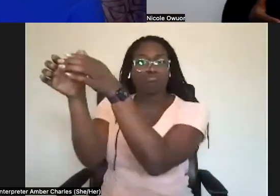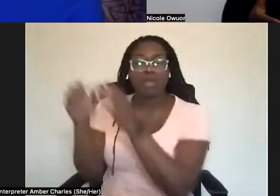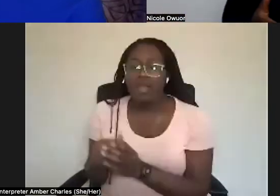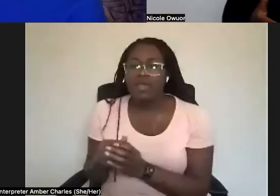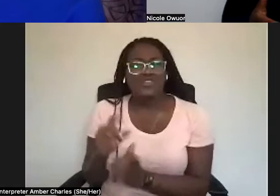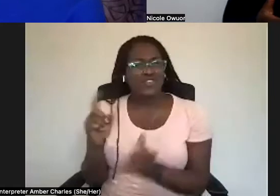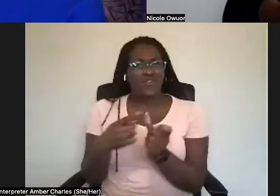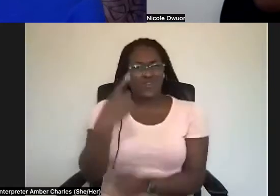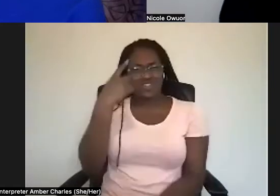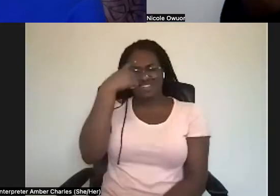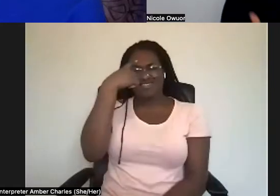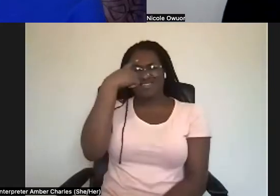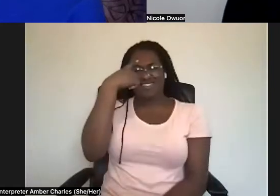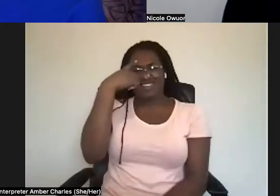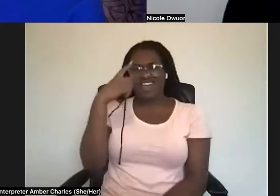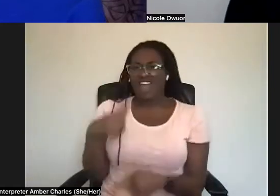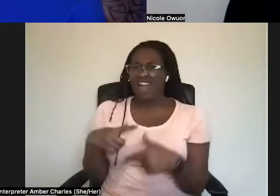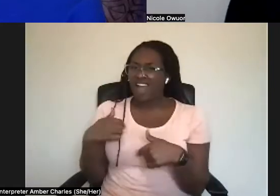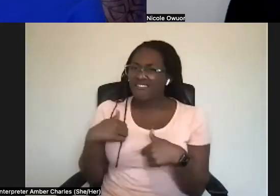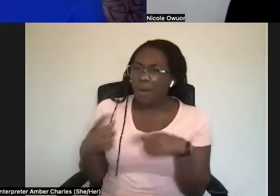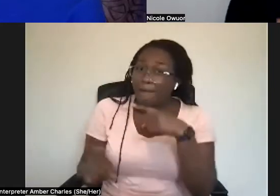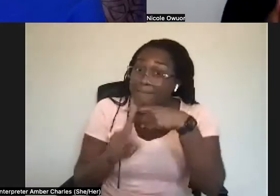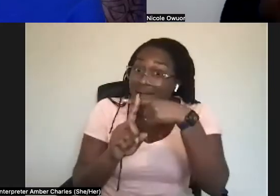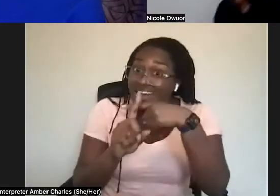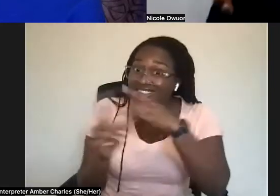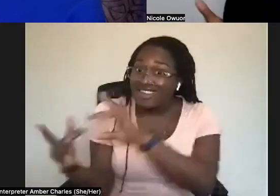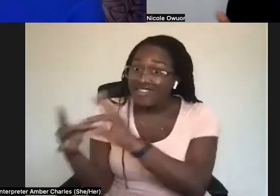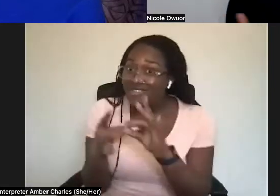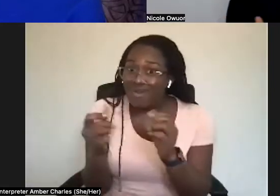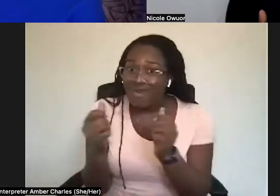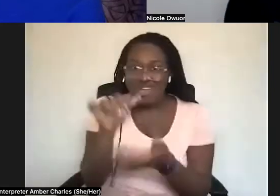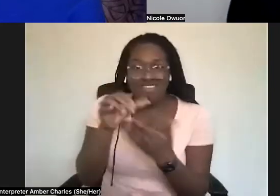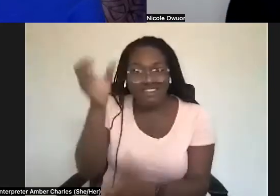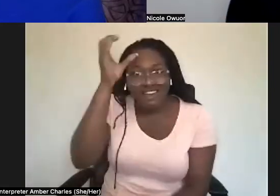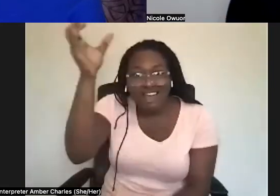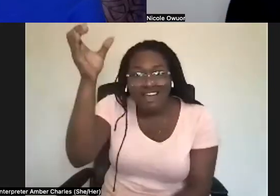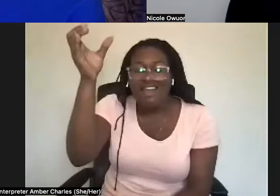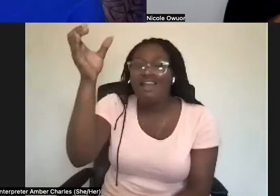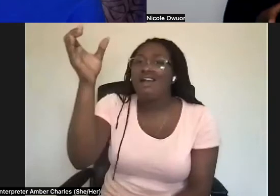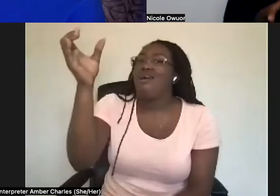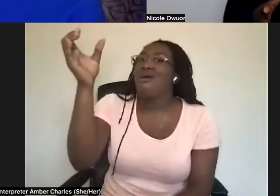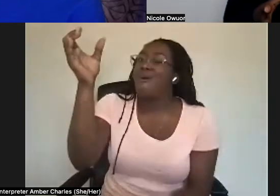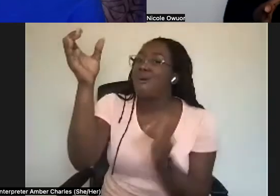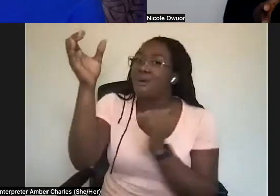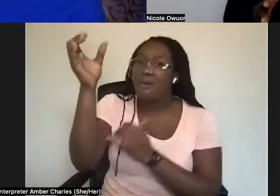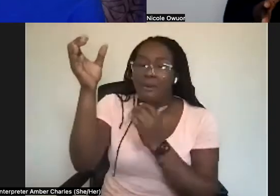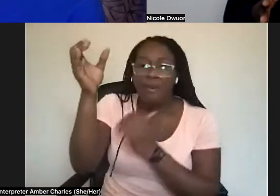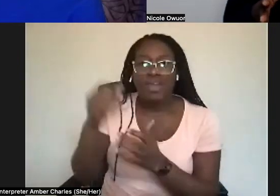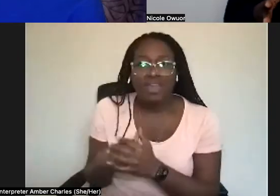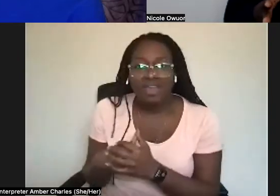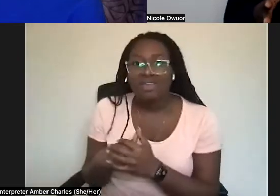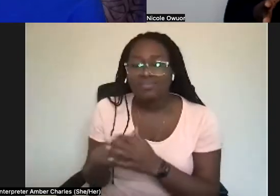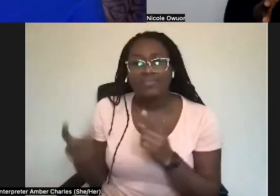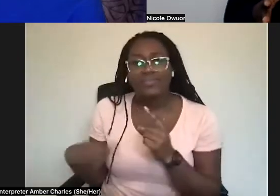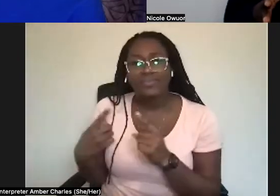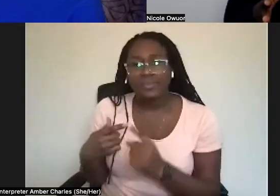time I even had a positive association with the concept of audacity was when